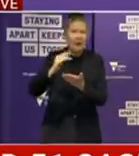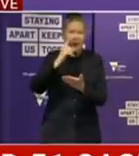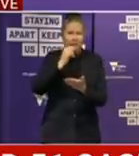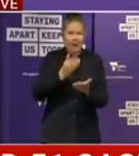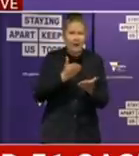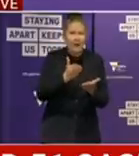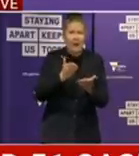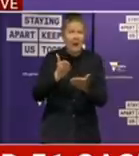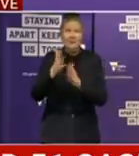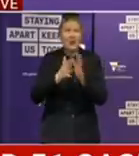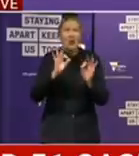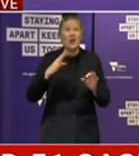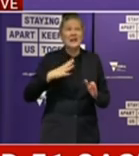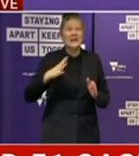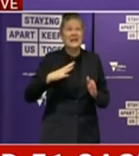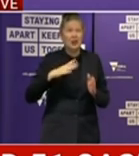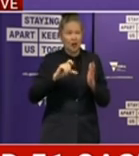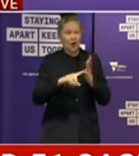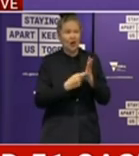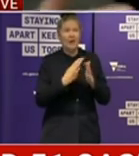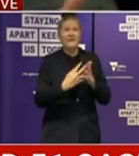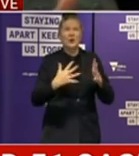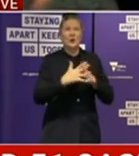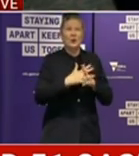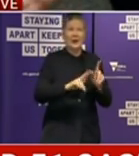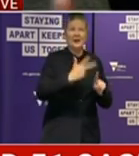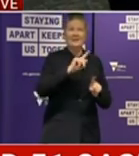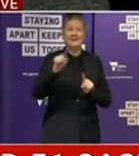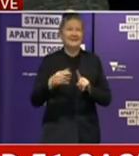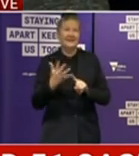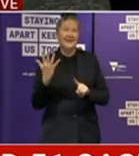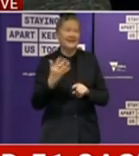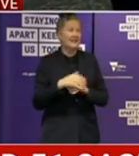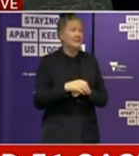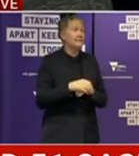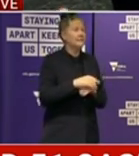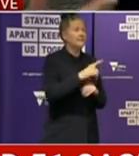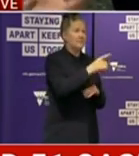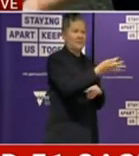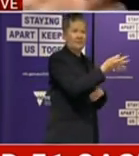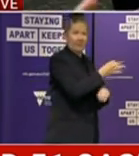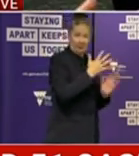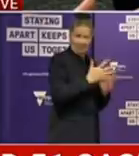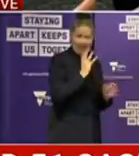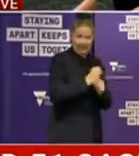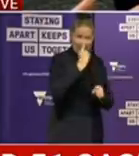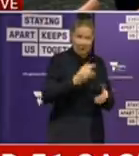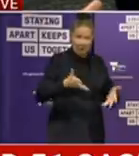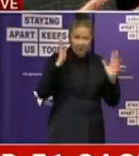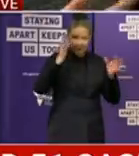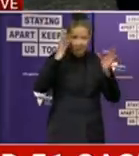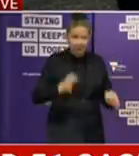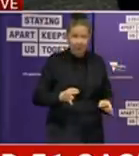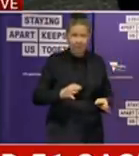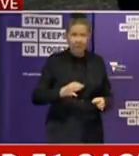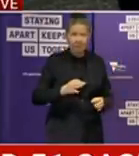needed. Premier, you just said before that the government can make administrative decisions without the advice of the Chief Health Officer. How many other